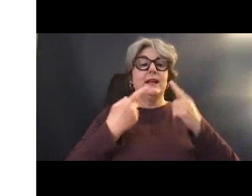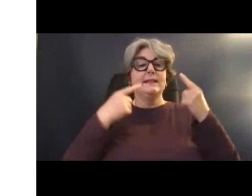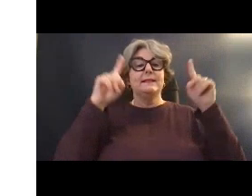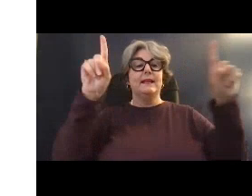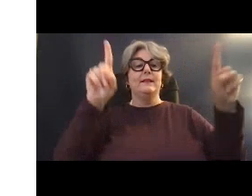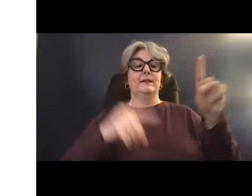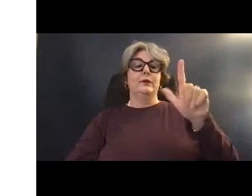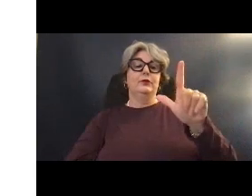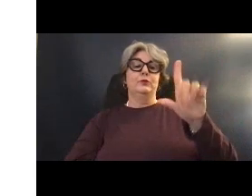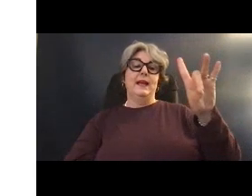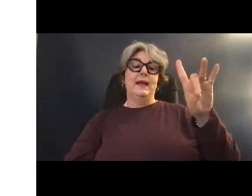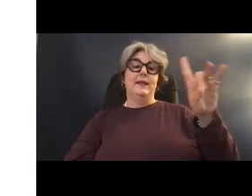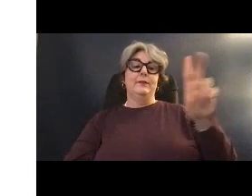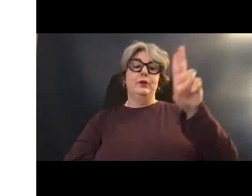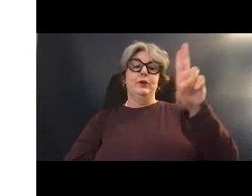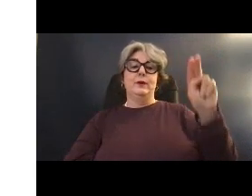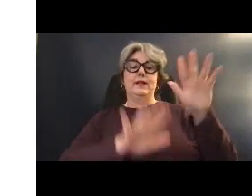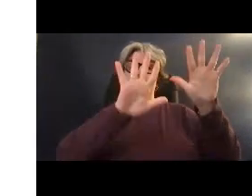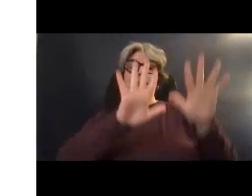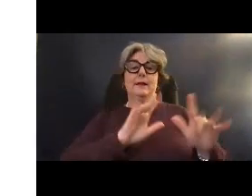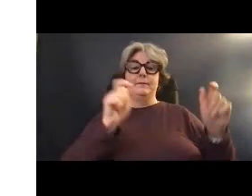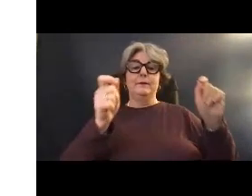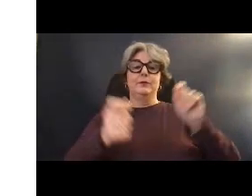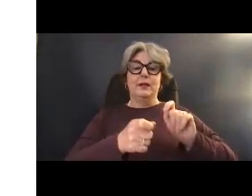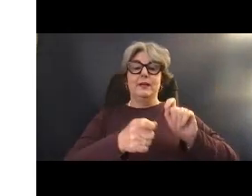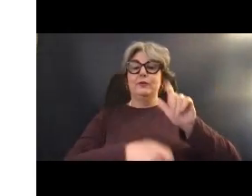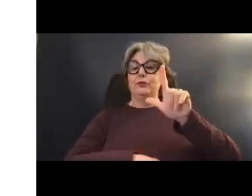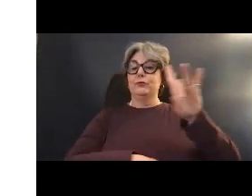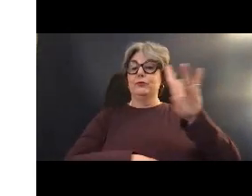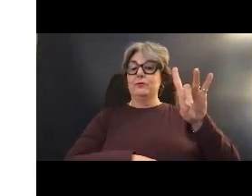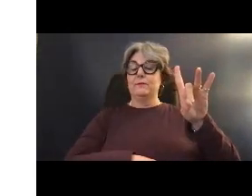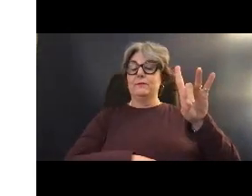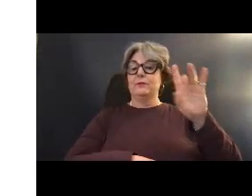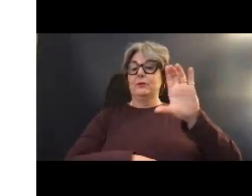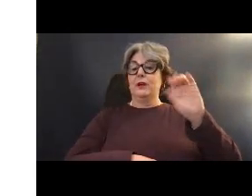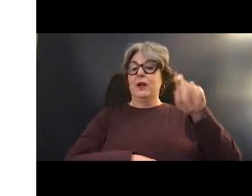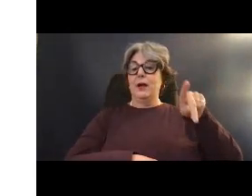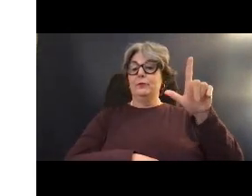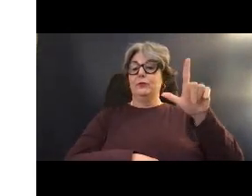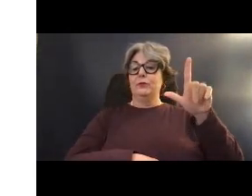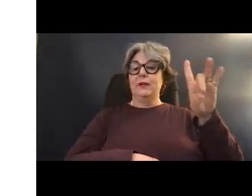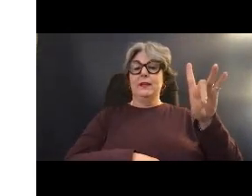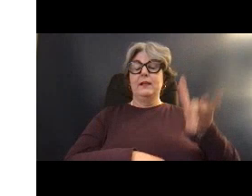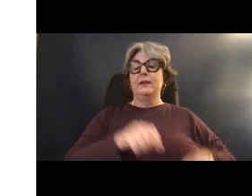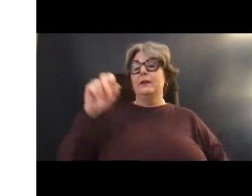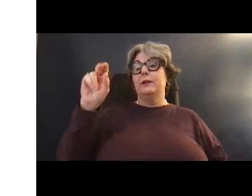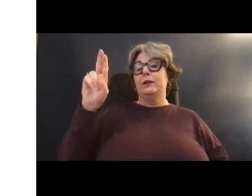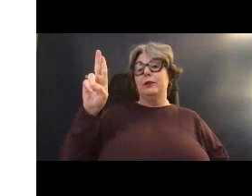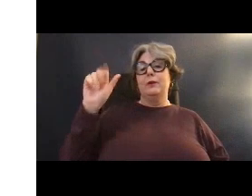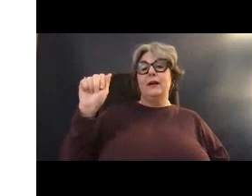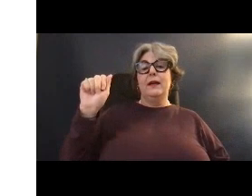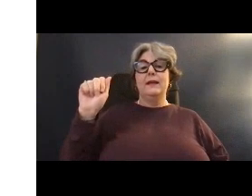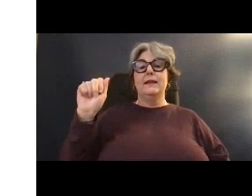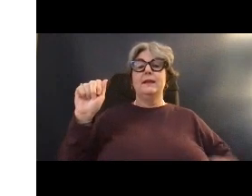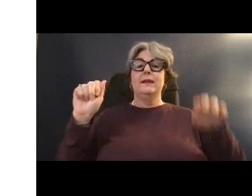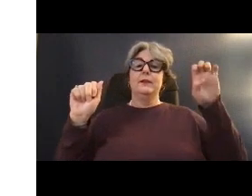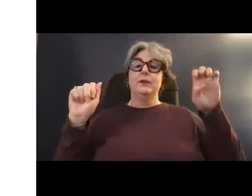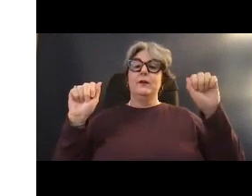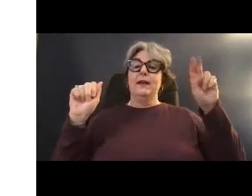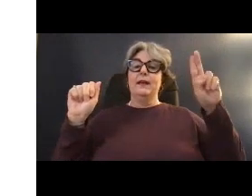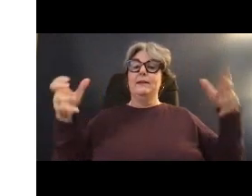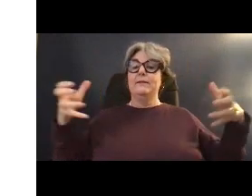the 28th United Nations Climate Change Conference, or COP28. The US and UAE co-hosted the Aim for Climate Summit